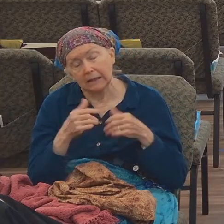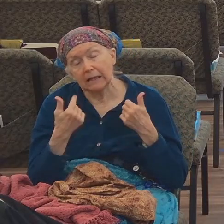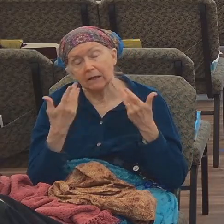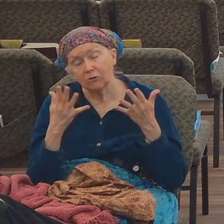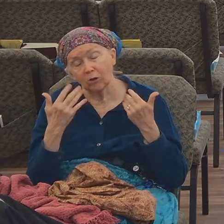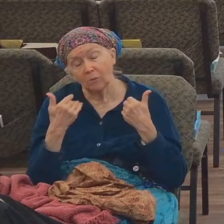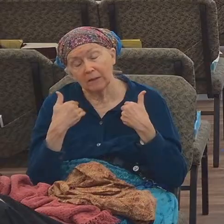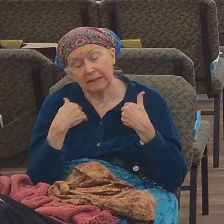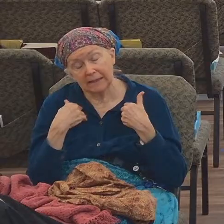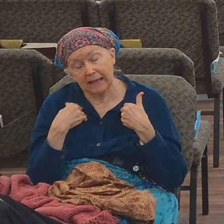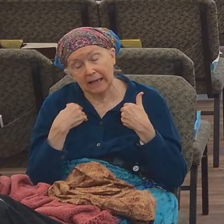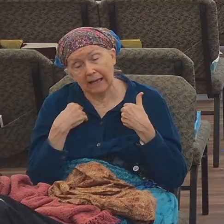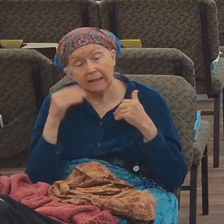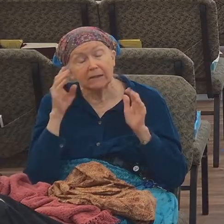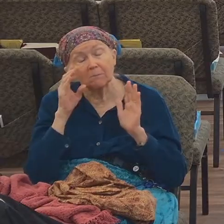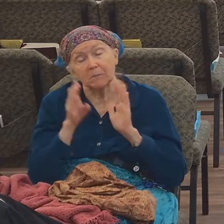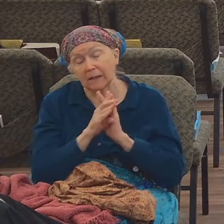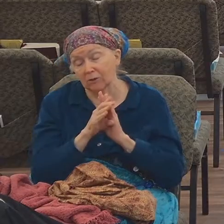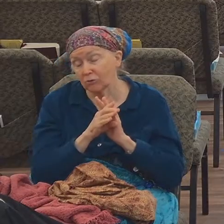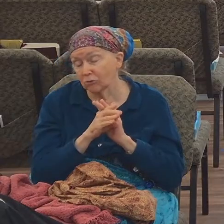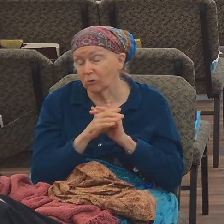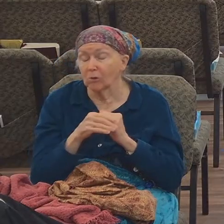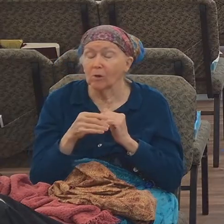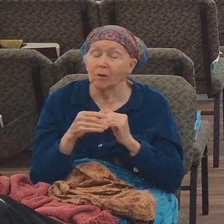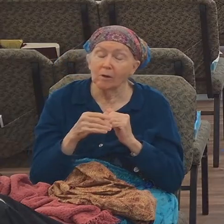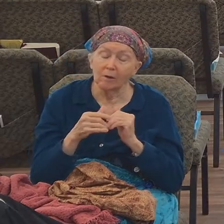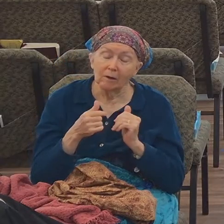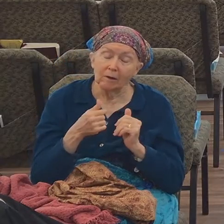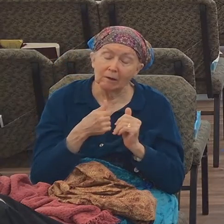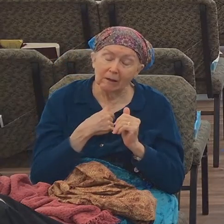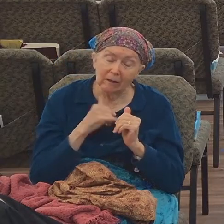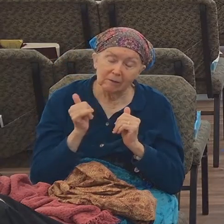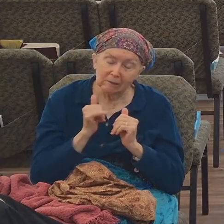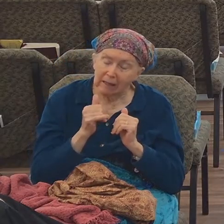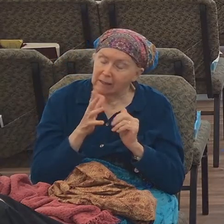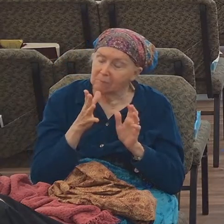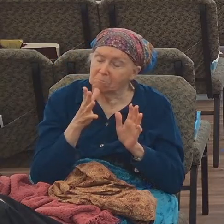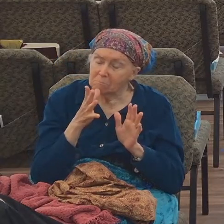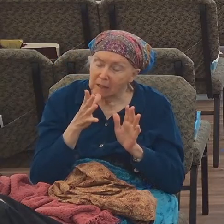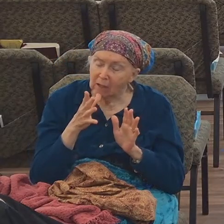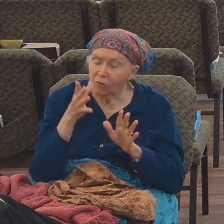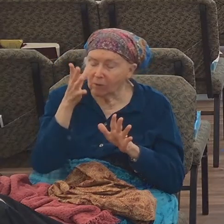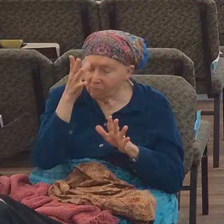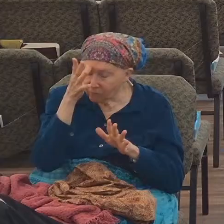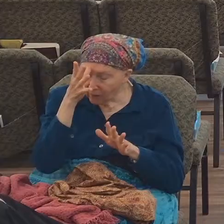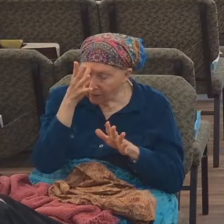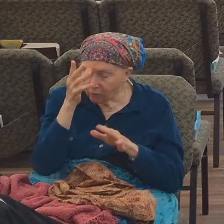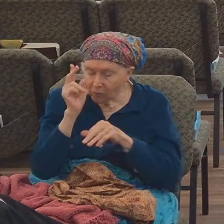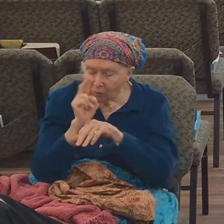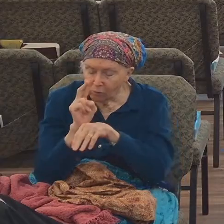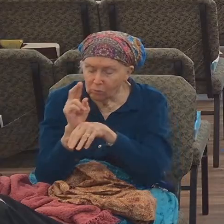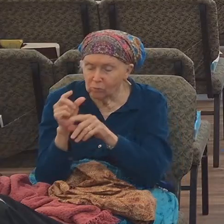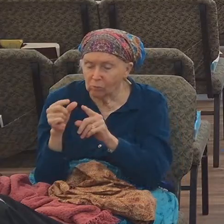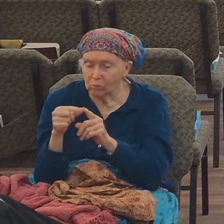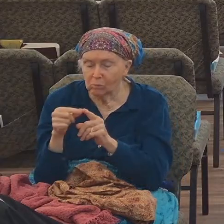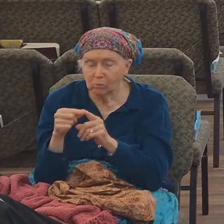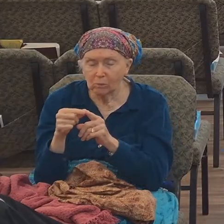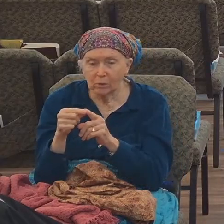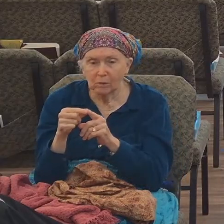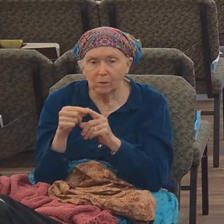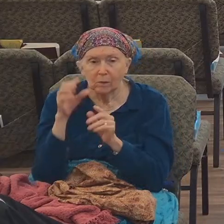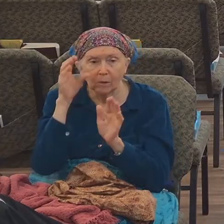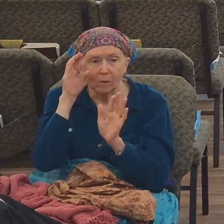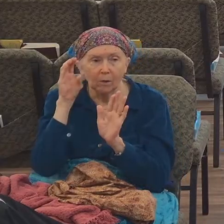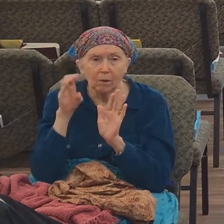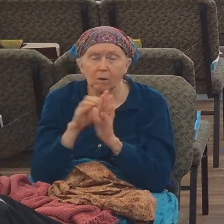being like a mother and a father, right? And then he uses this word, this picture of being